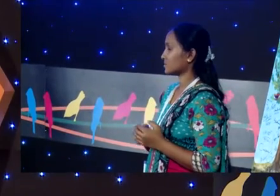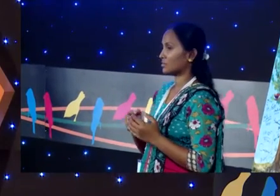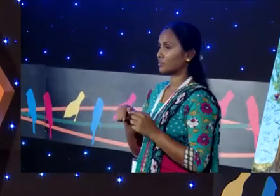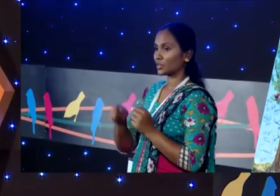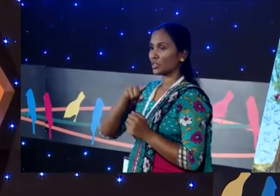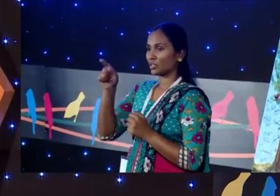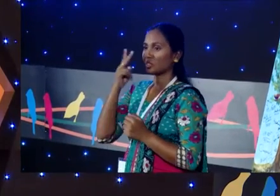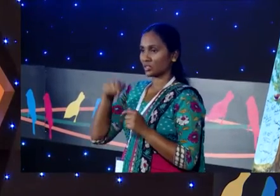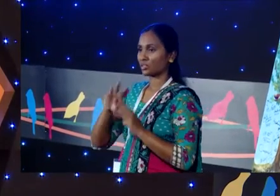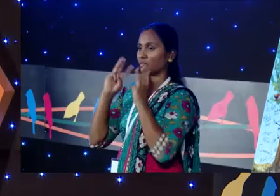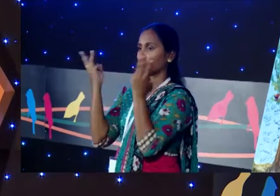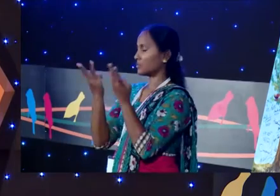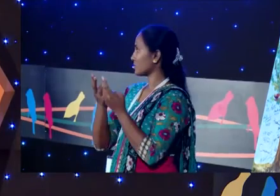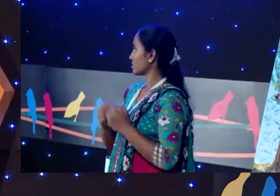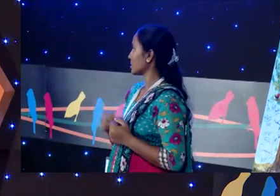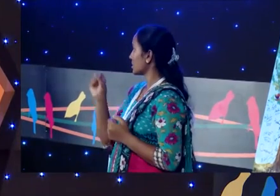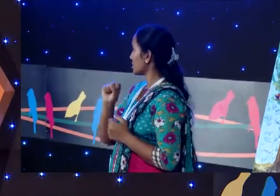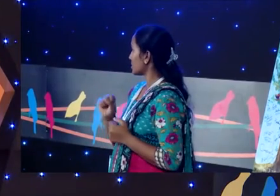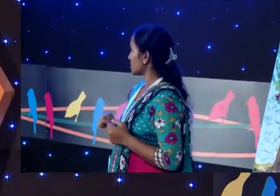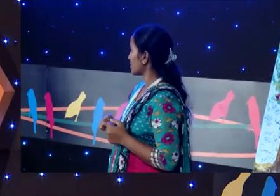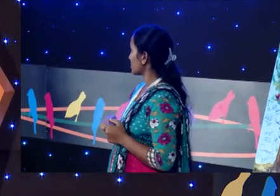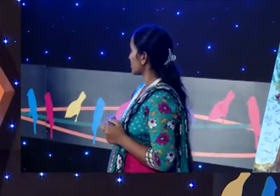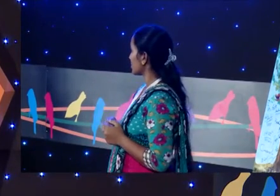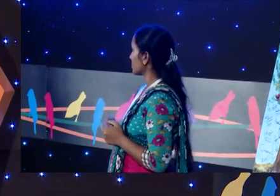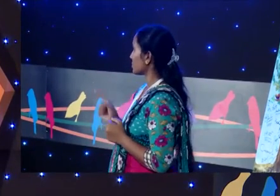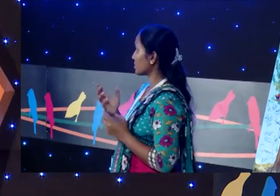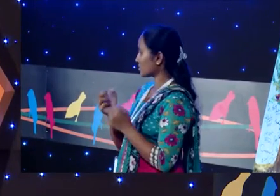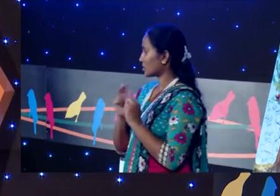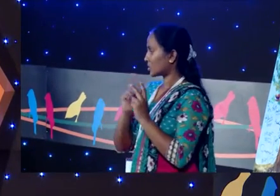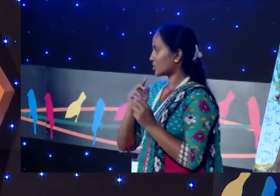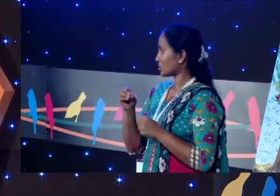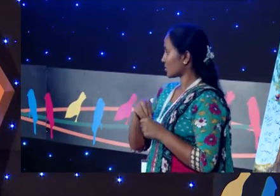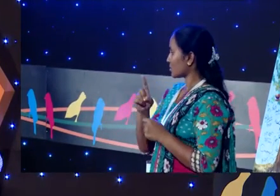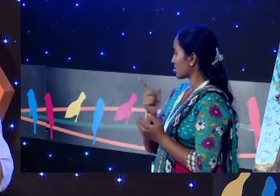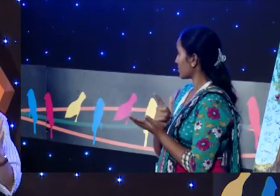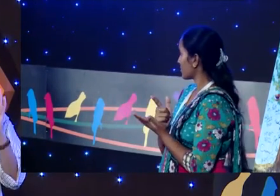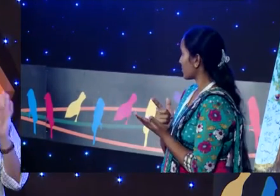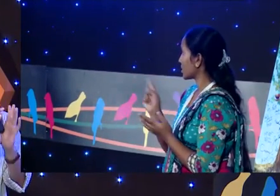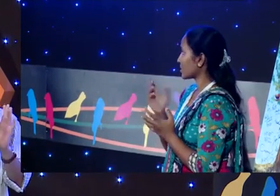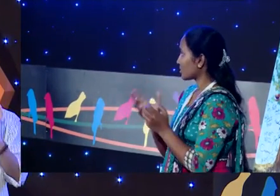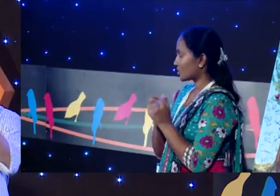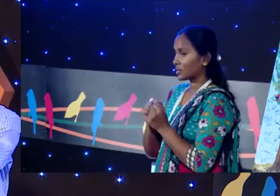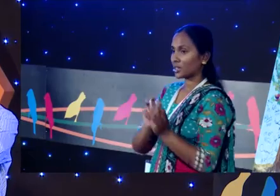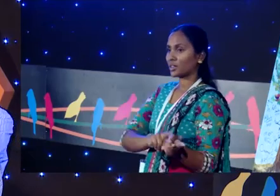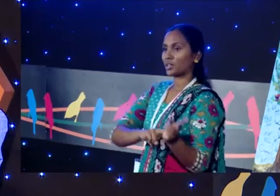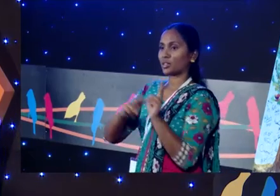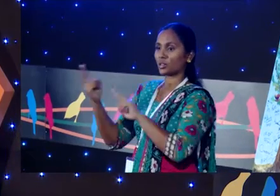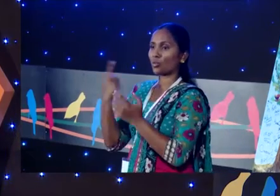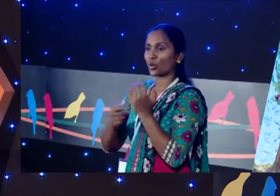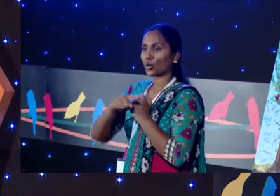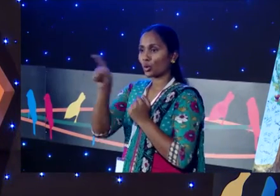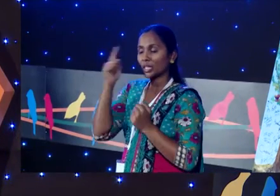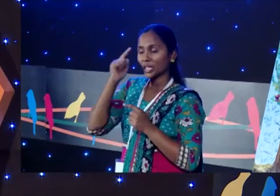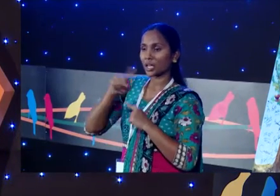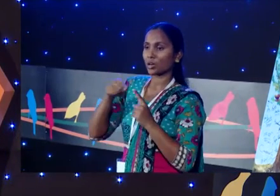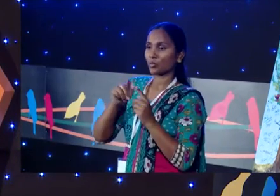the world out there. So let me tell you a little bit about what we do. We're basically trying to transform what you think about